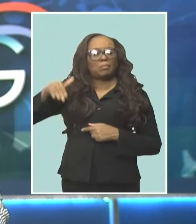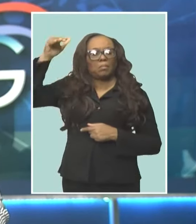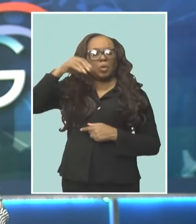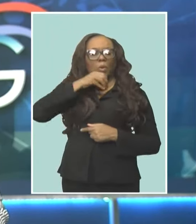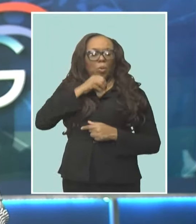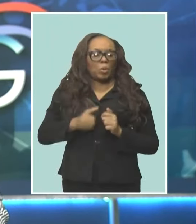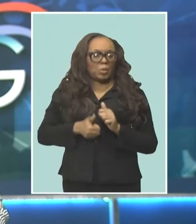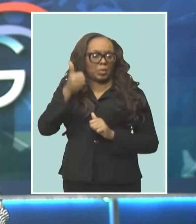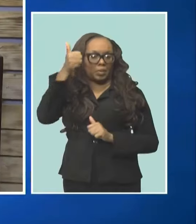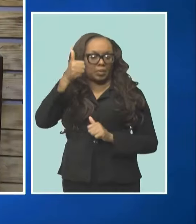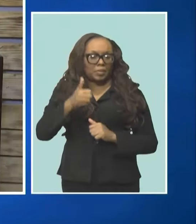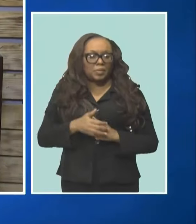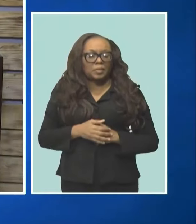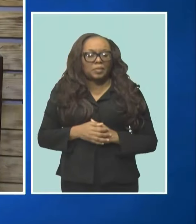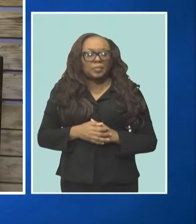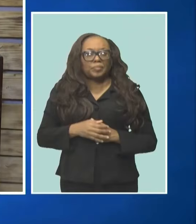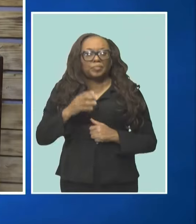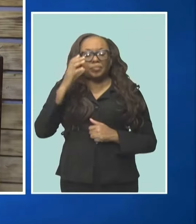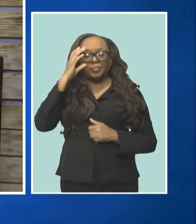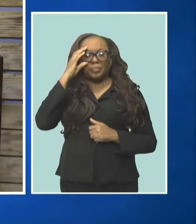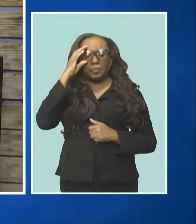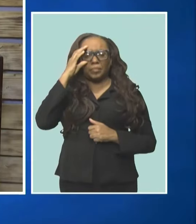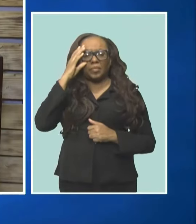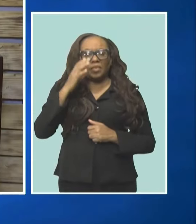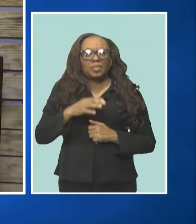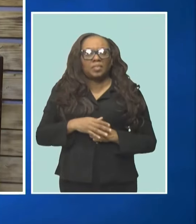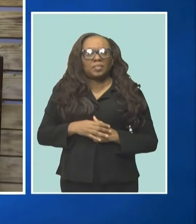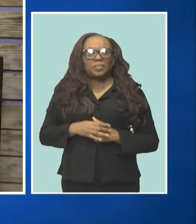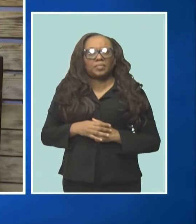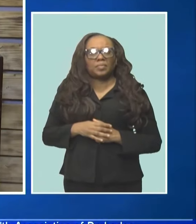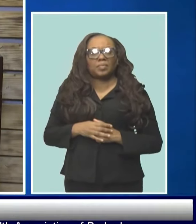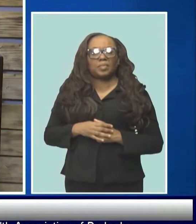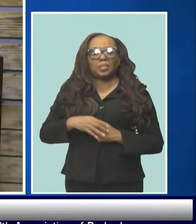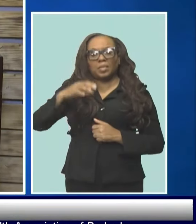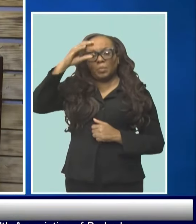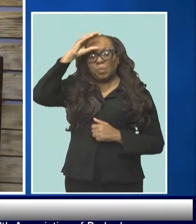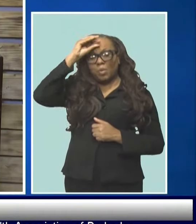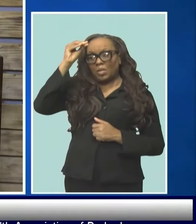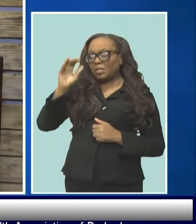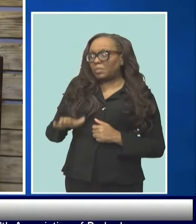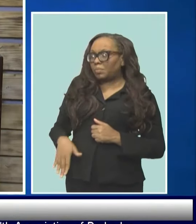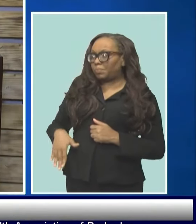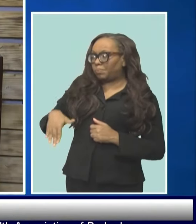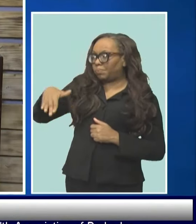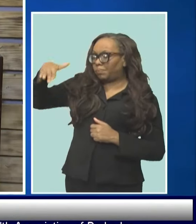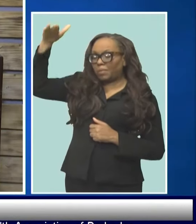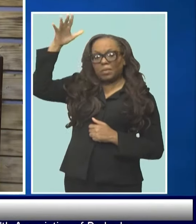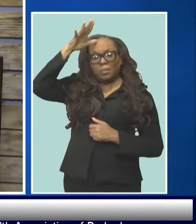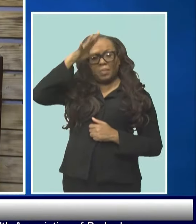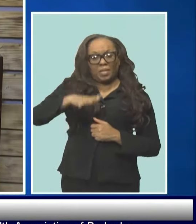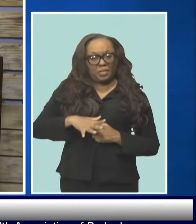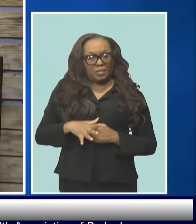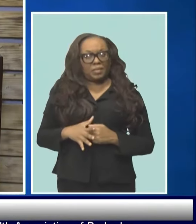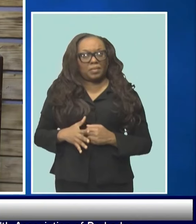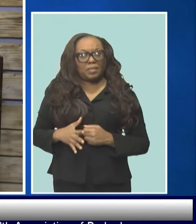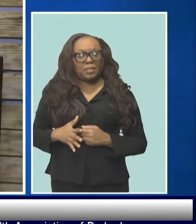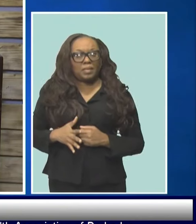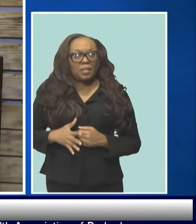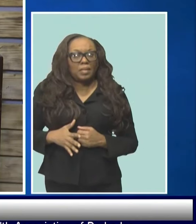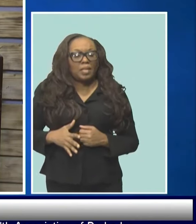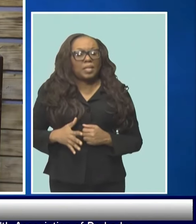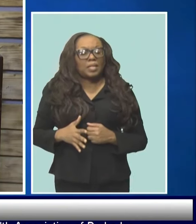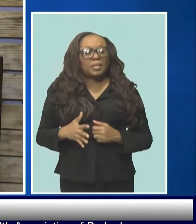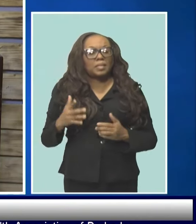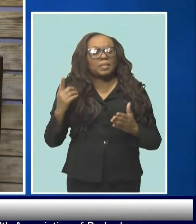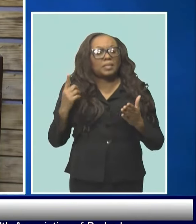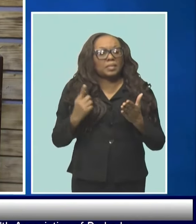older. At the end of the day, these boys grow into men, and when they grow into men, sometimes they are in relationships with persons